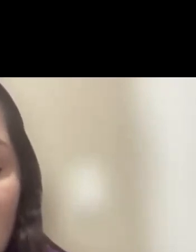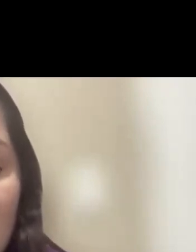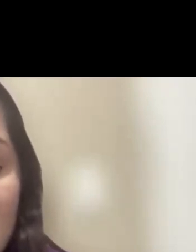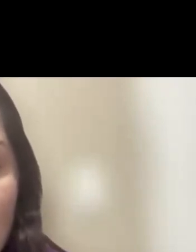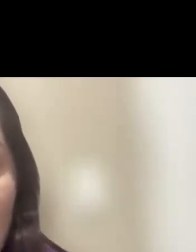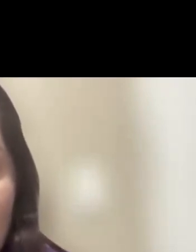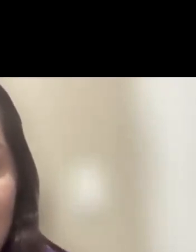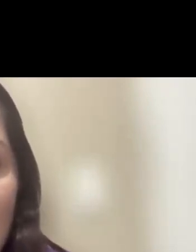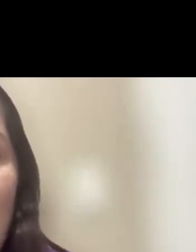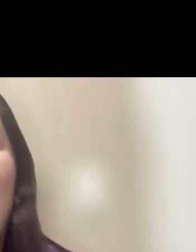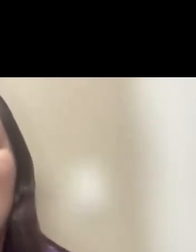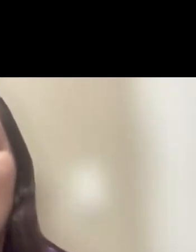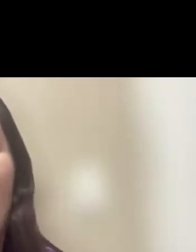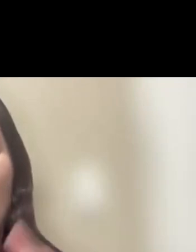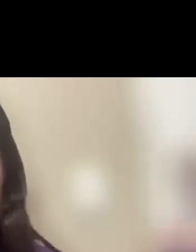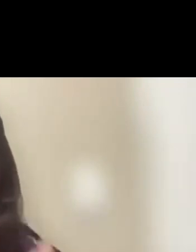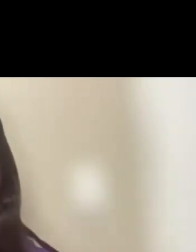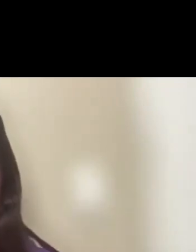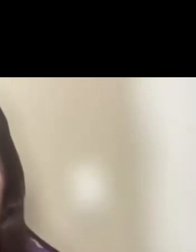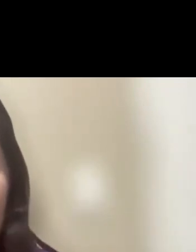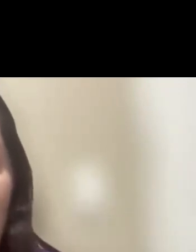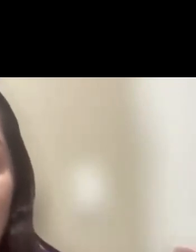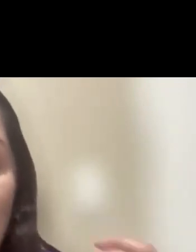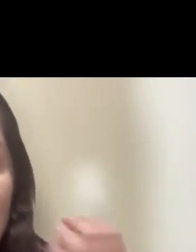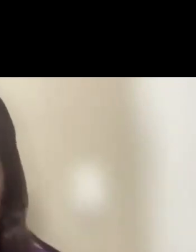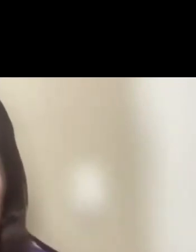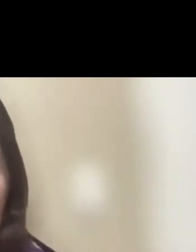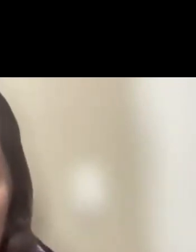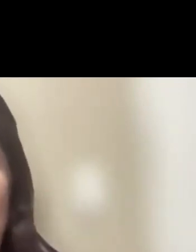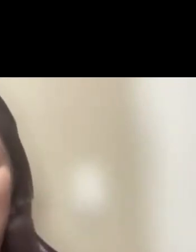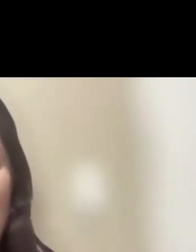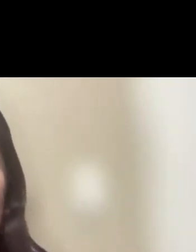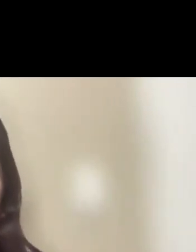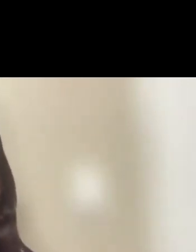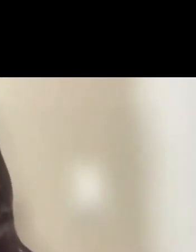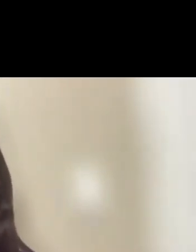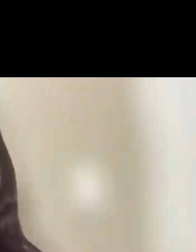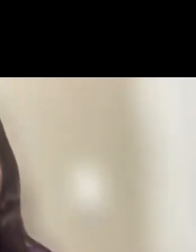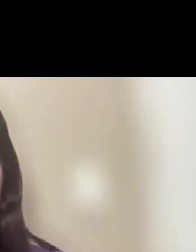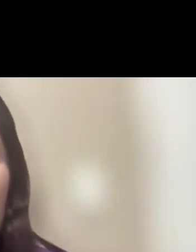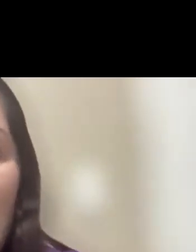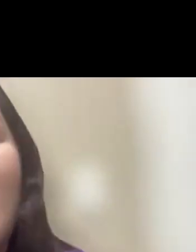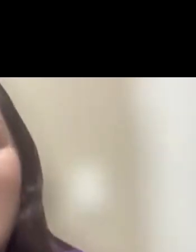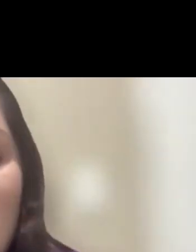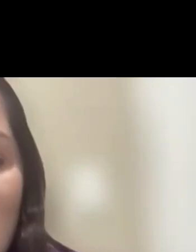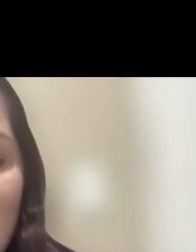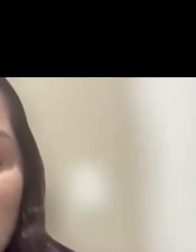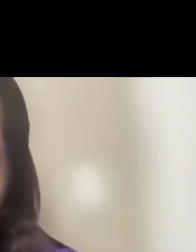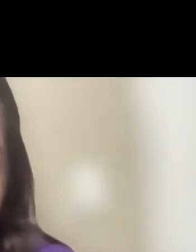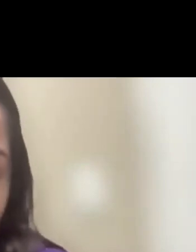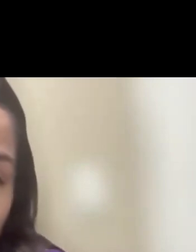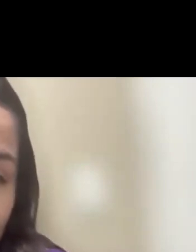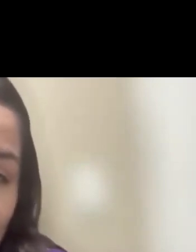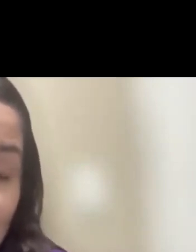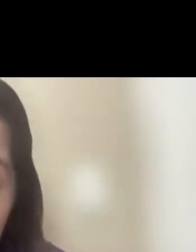information, until that point in my life, I was very interested in maternal health, so I didn't really know what to do with this information. And not only that, we